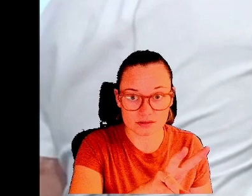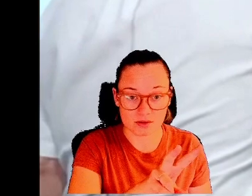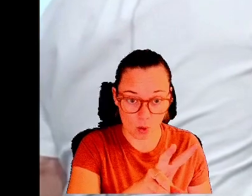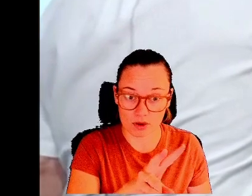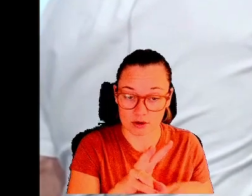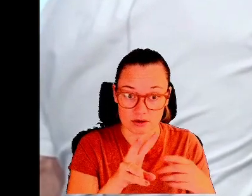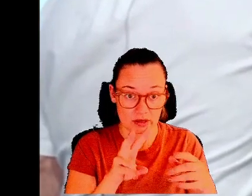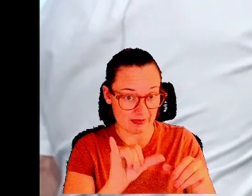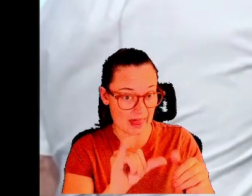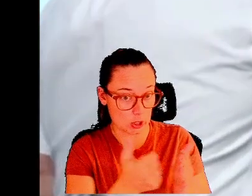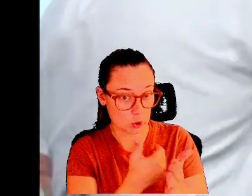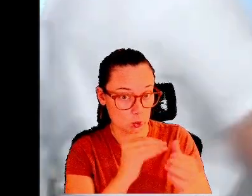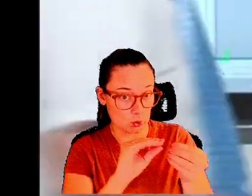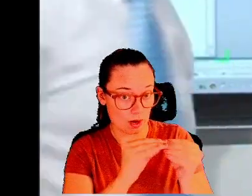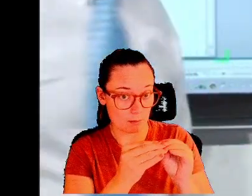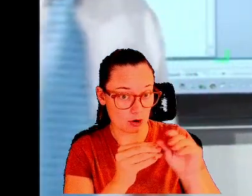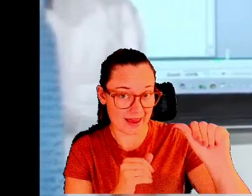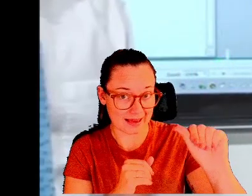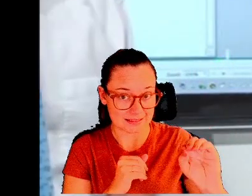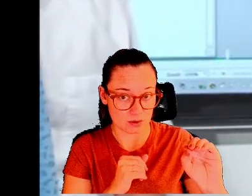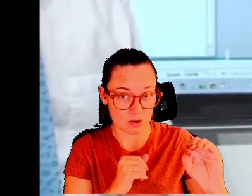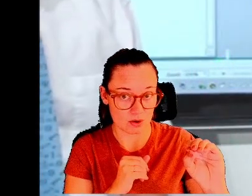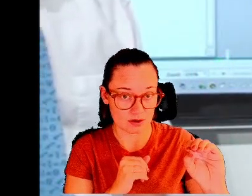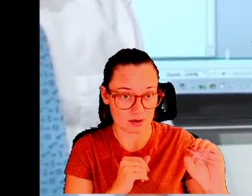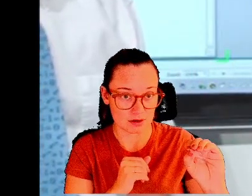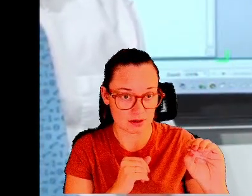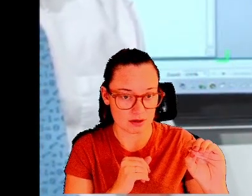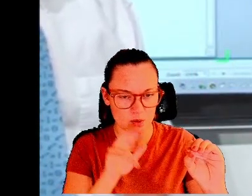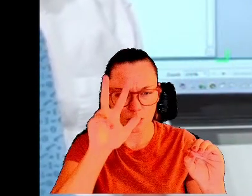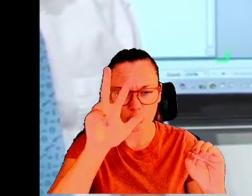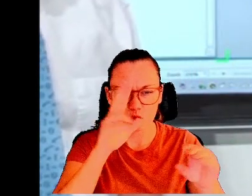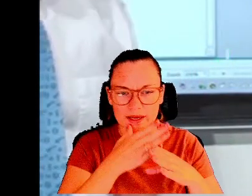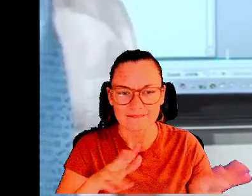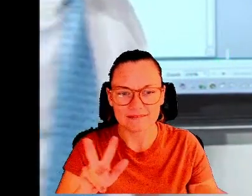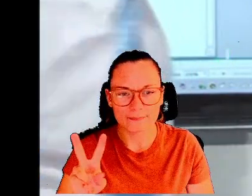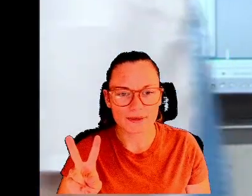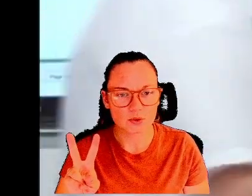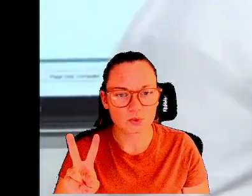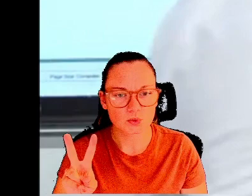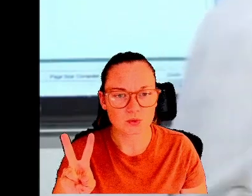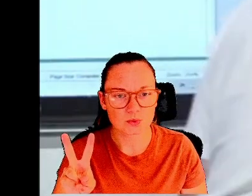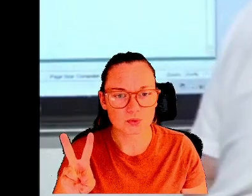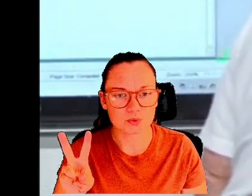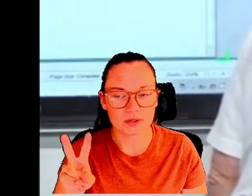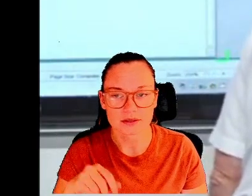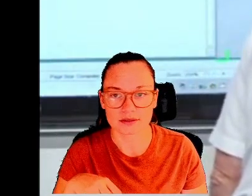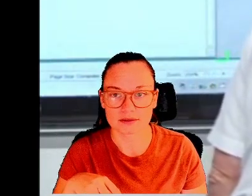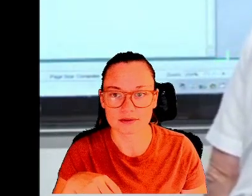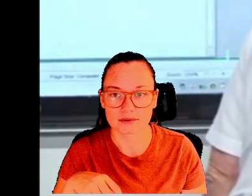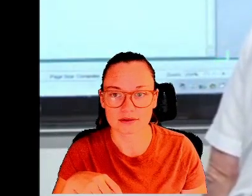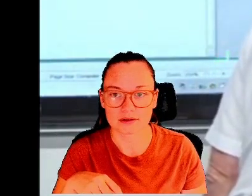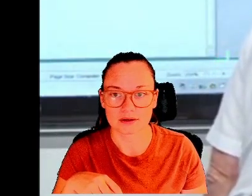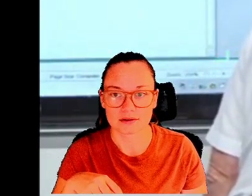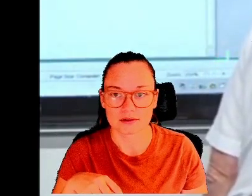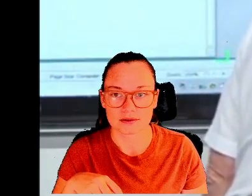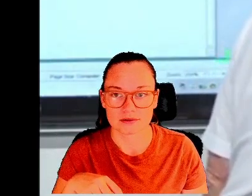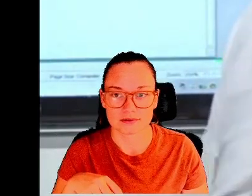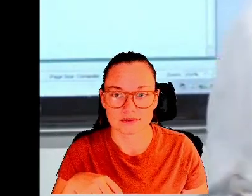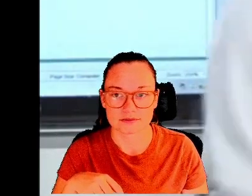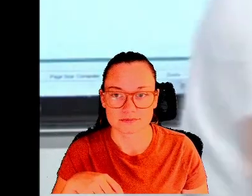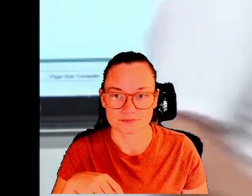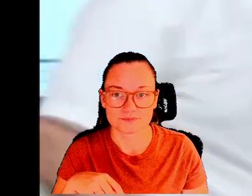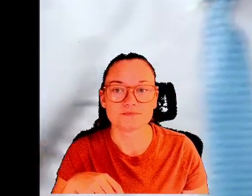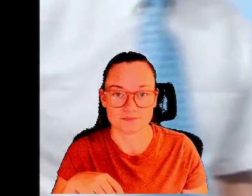number, take the previous number and divide by 2. So that will be the number in front, because that's